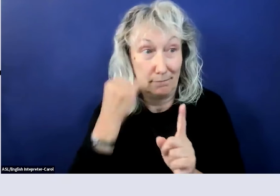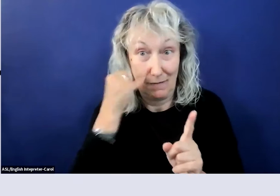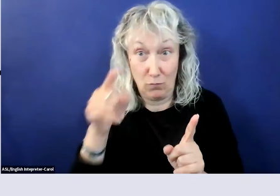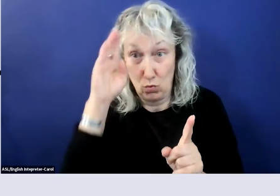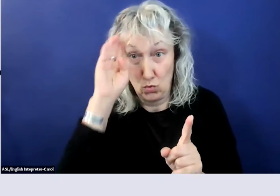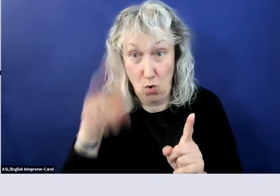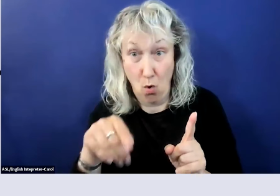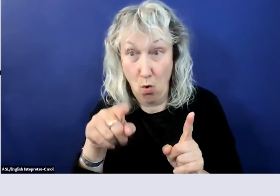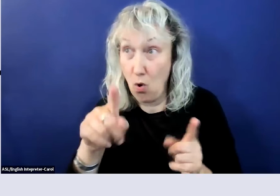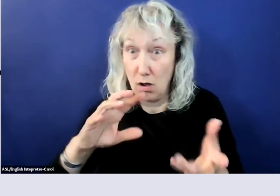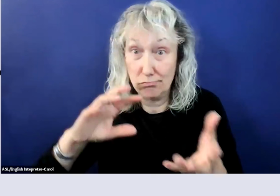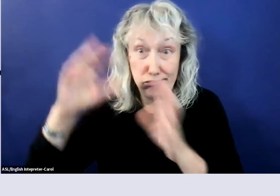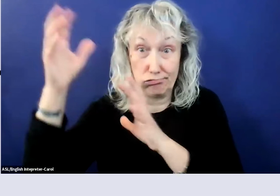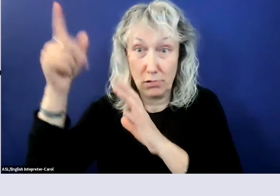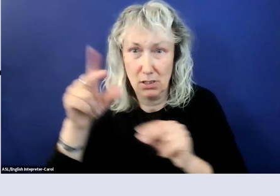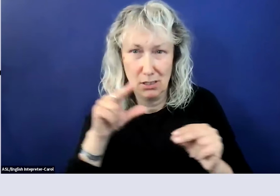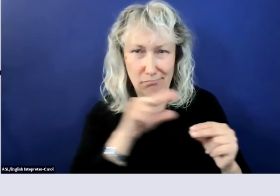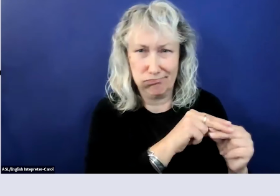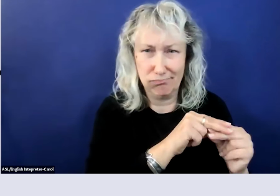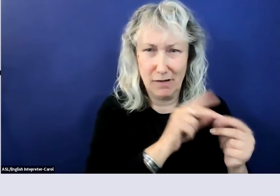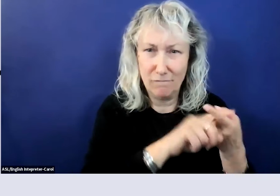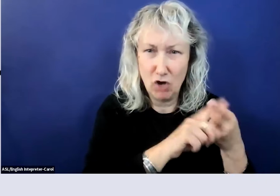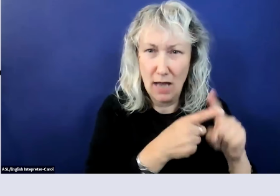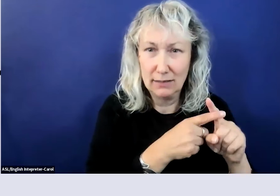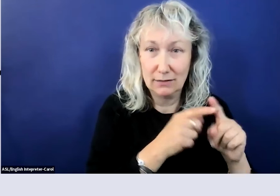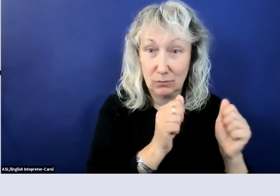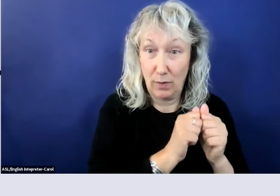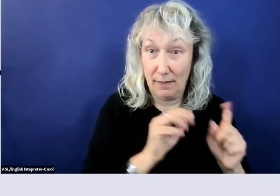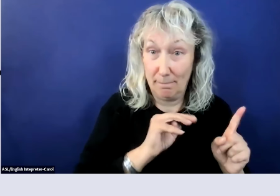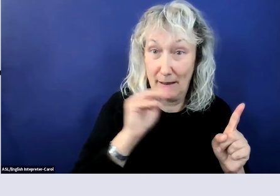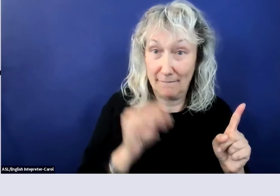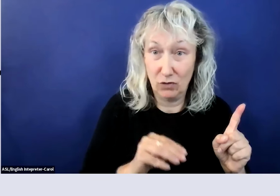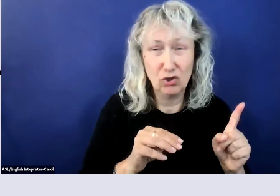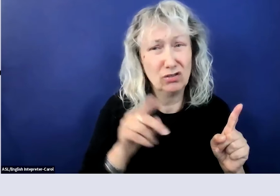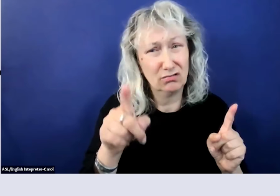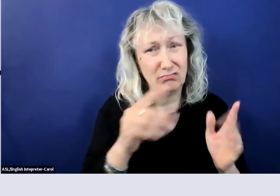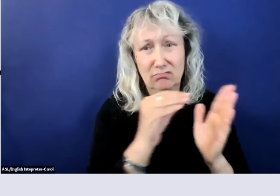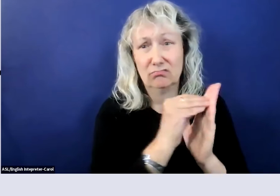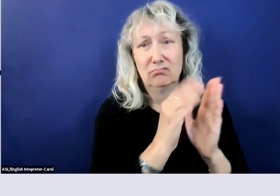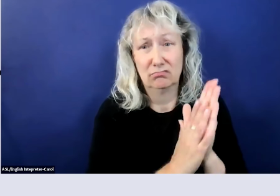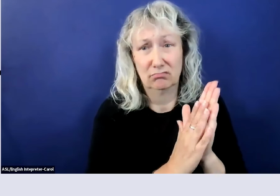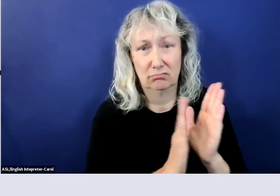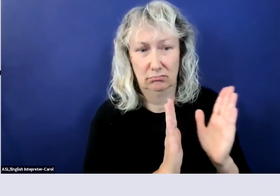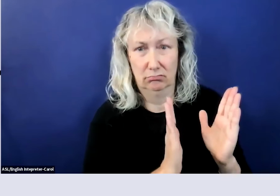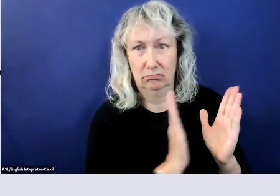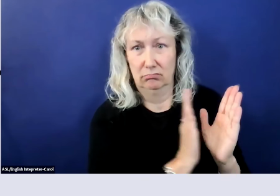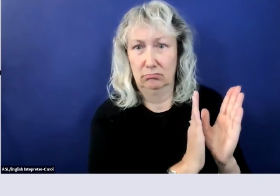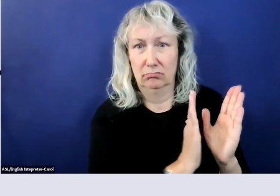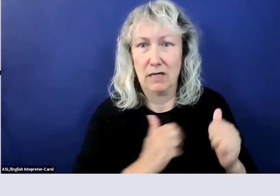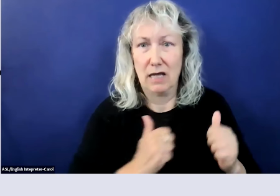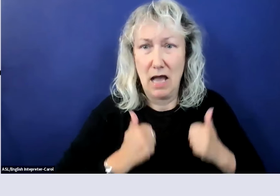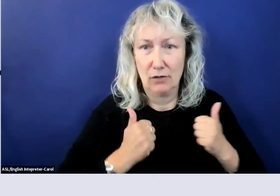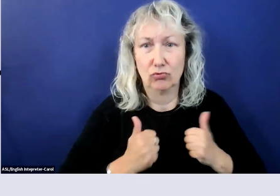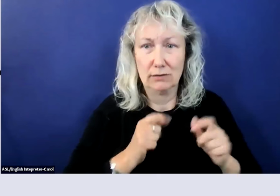best friend during an emergency, make sure their address is listed as a backup delivery